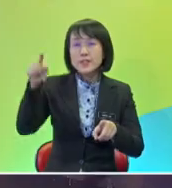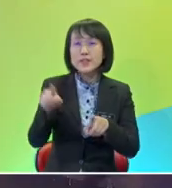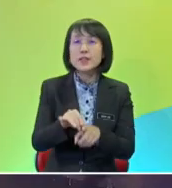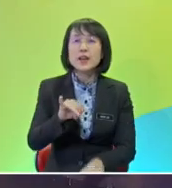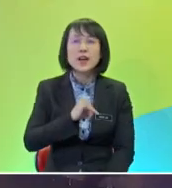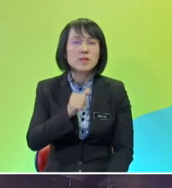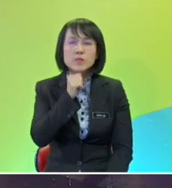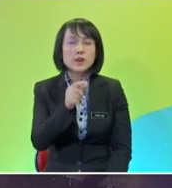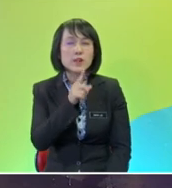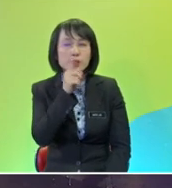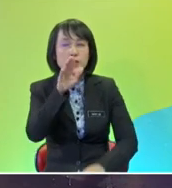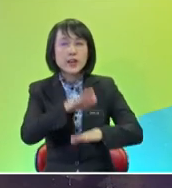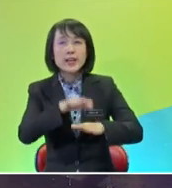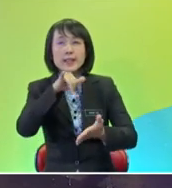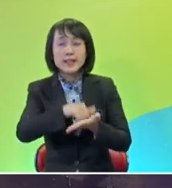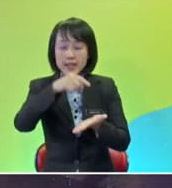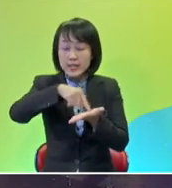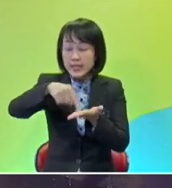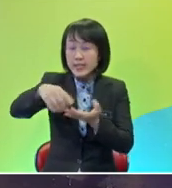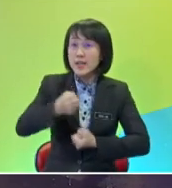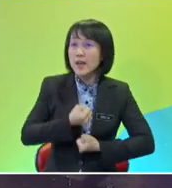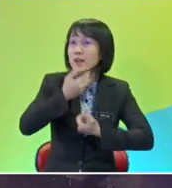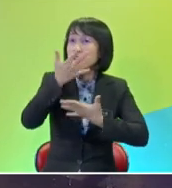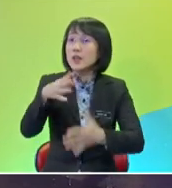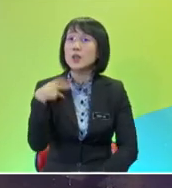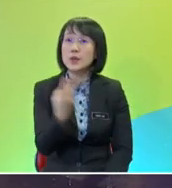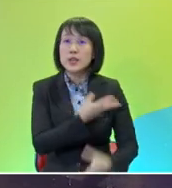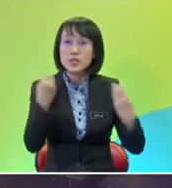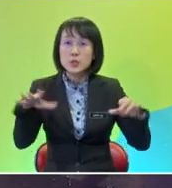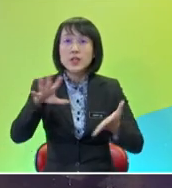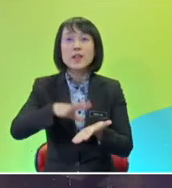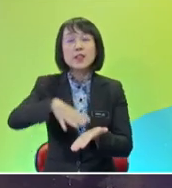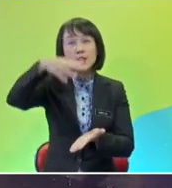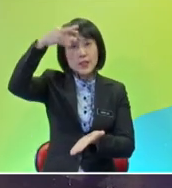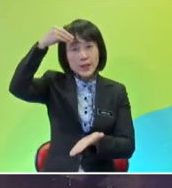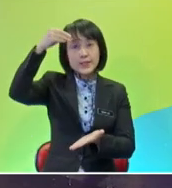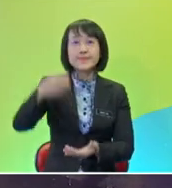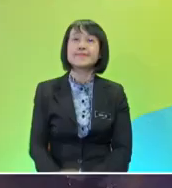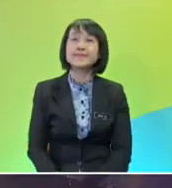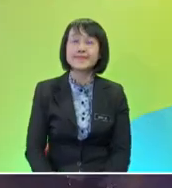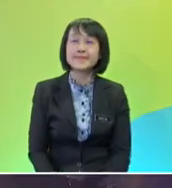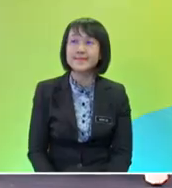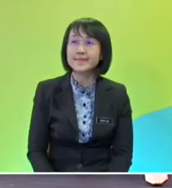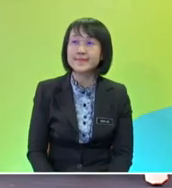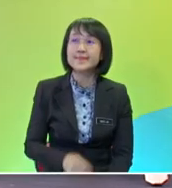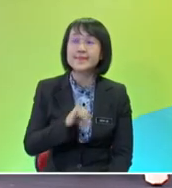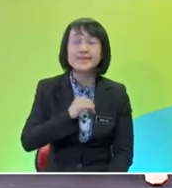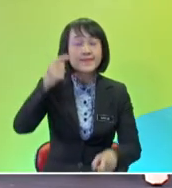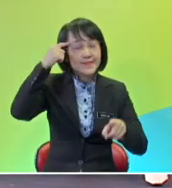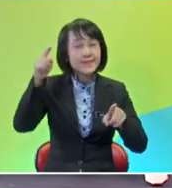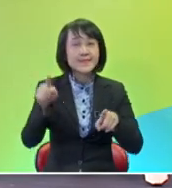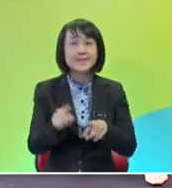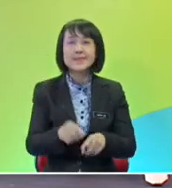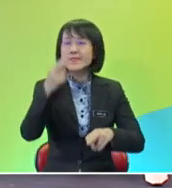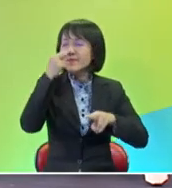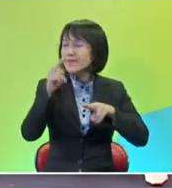that. These are the expressions that we have learned. Right. I believe so as well. And I agree, we had a fun